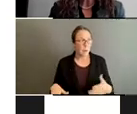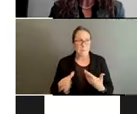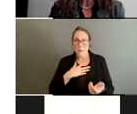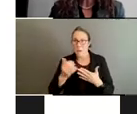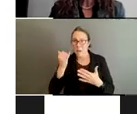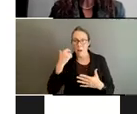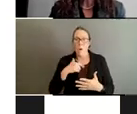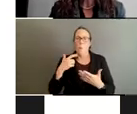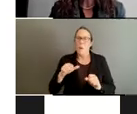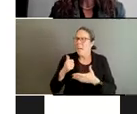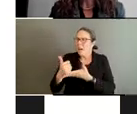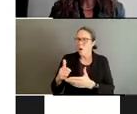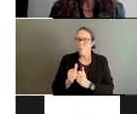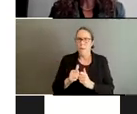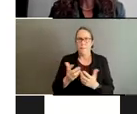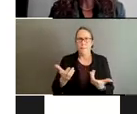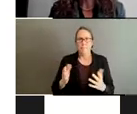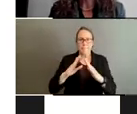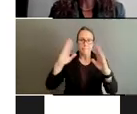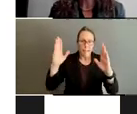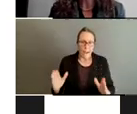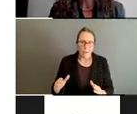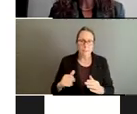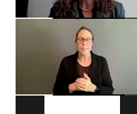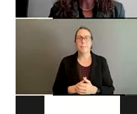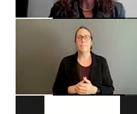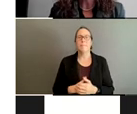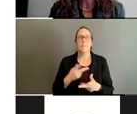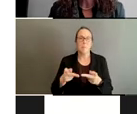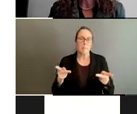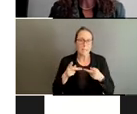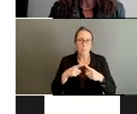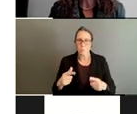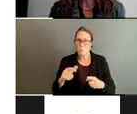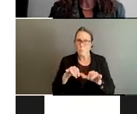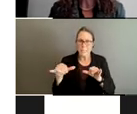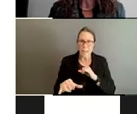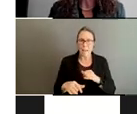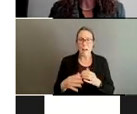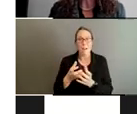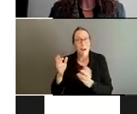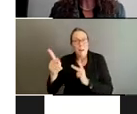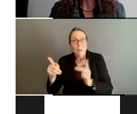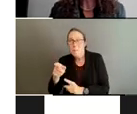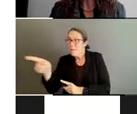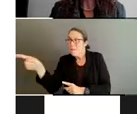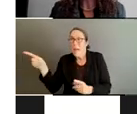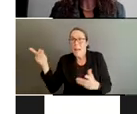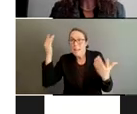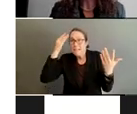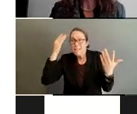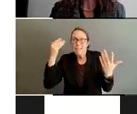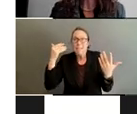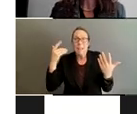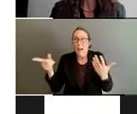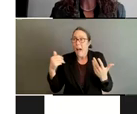housing, a lot of individuals that we came across that had unmet needs, they didn't realize the resources that were